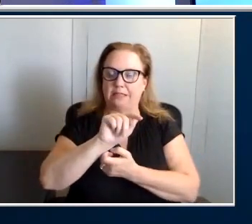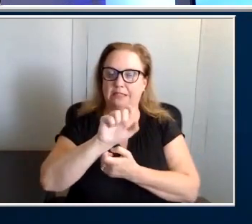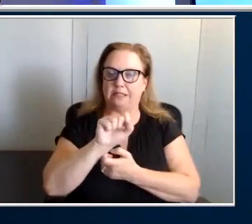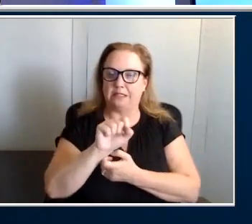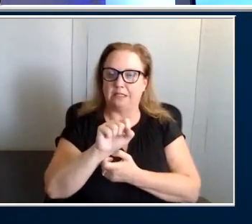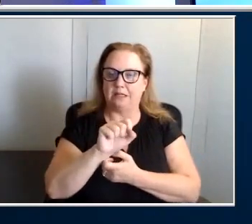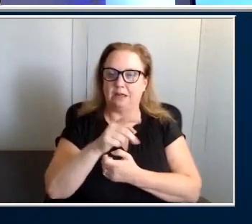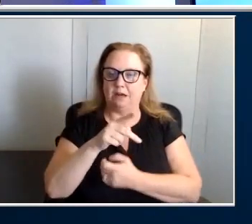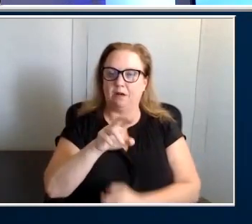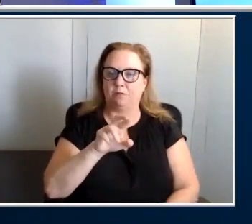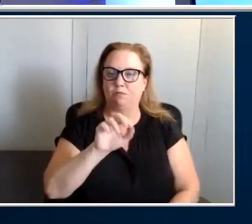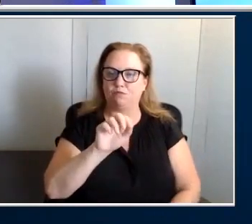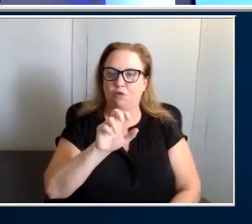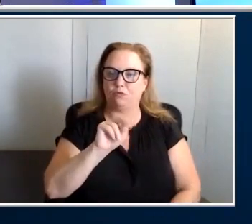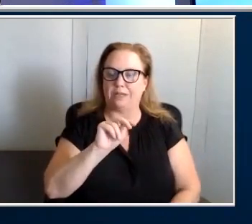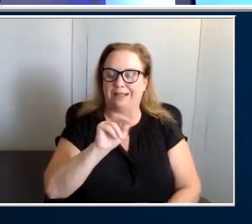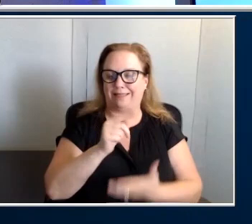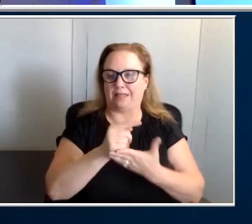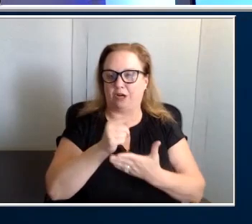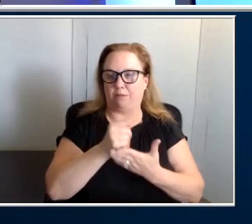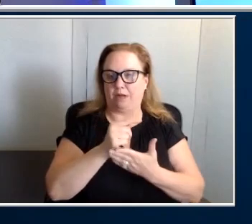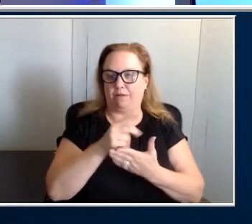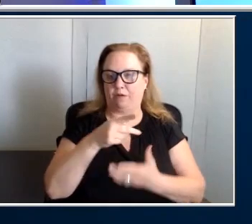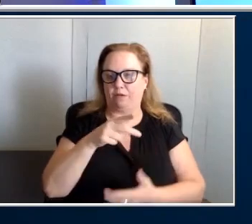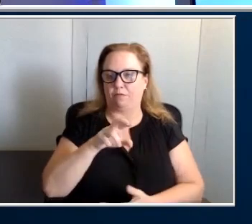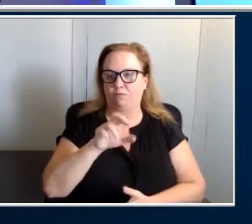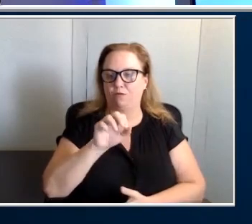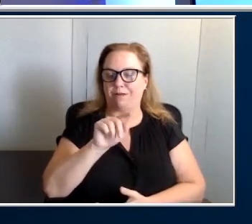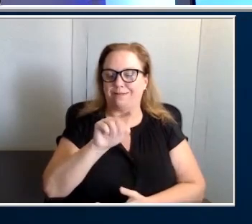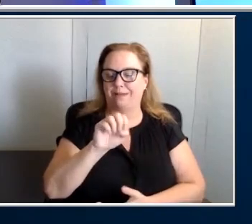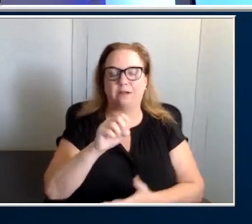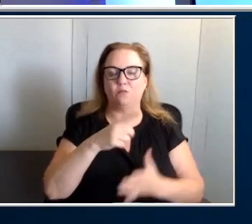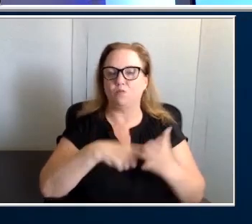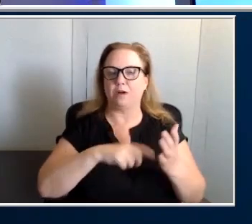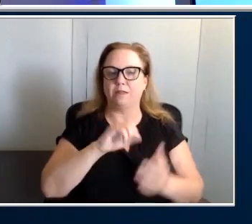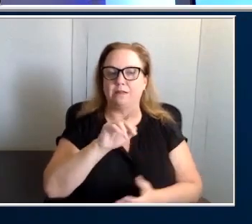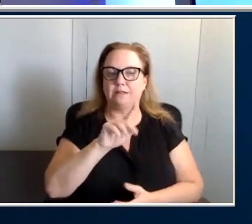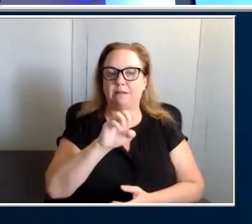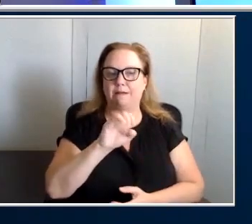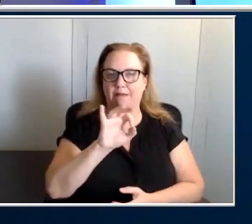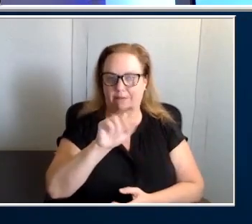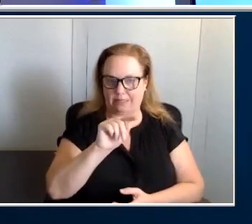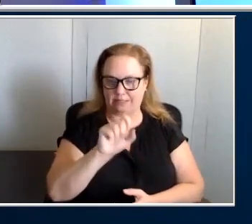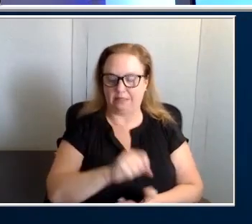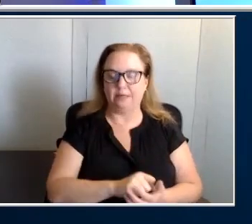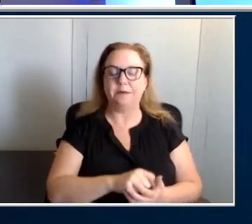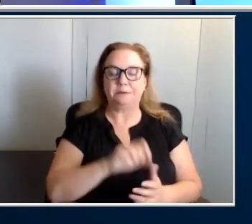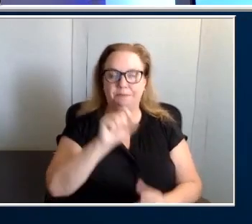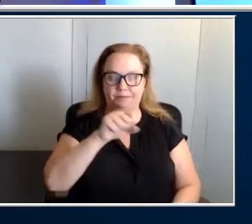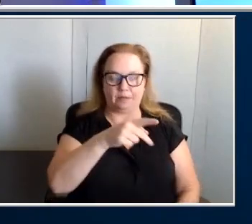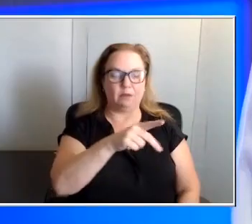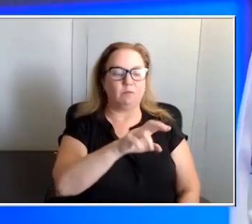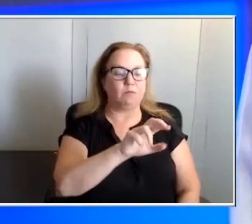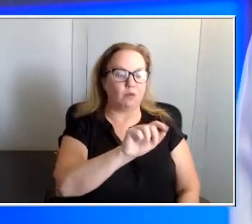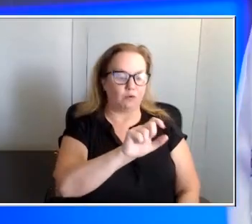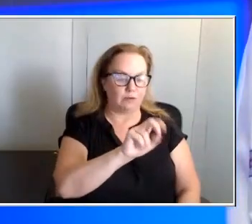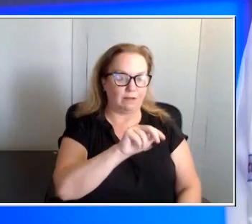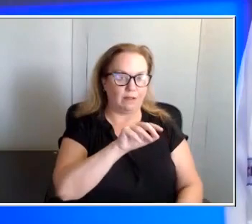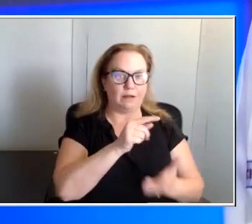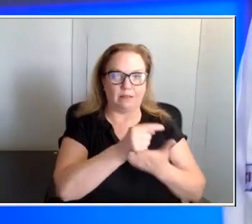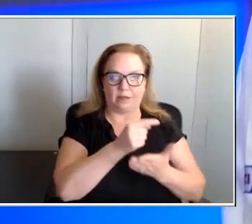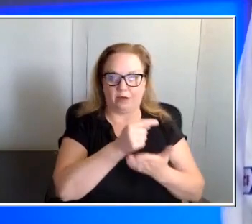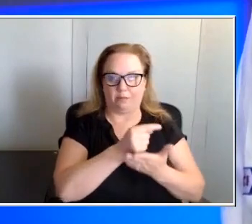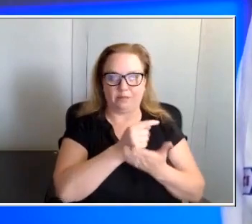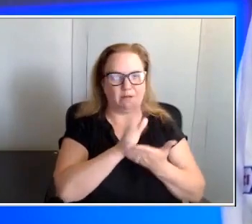proton therapy for prostate? And what are those side effects? Yes. So proton therapy has side effects. All treatments